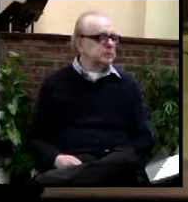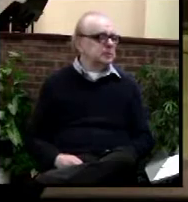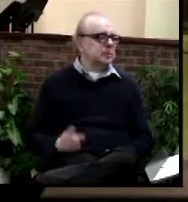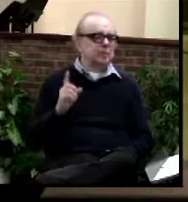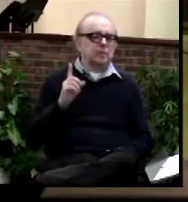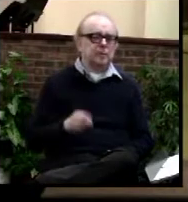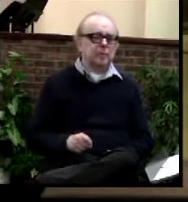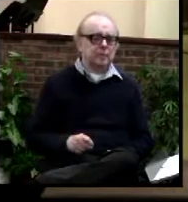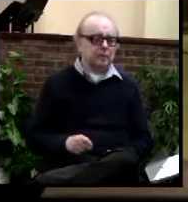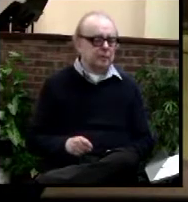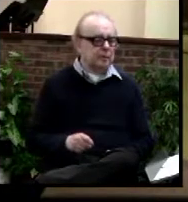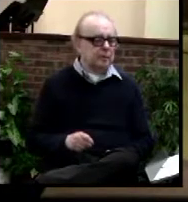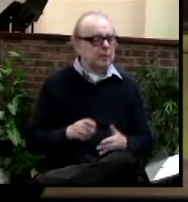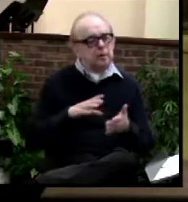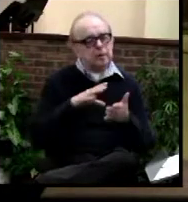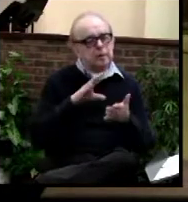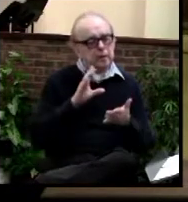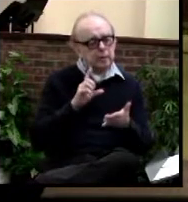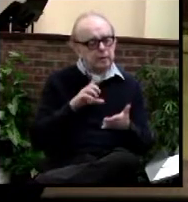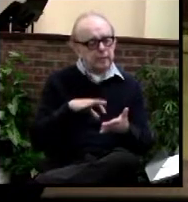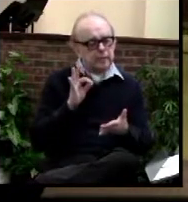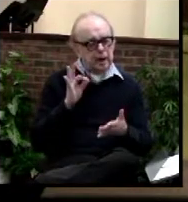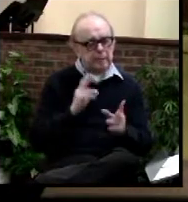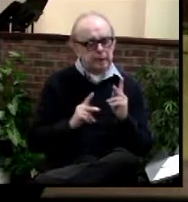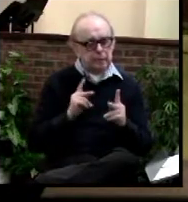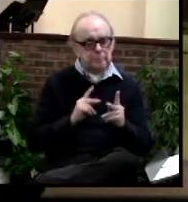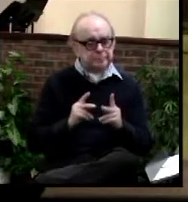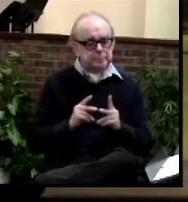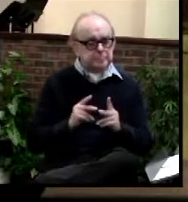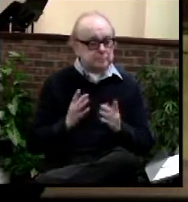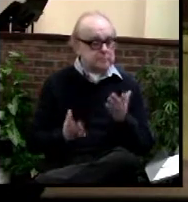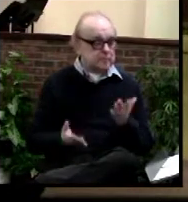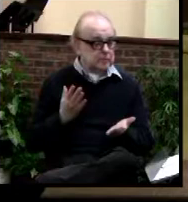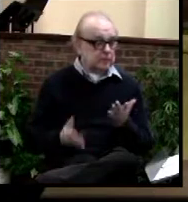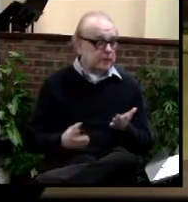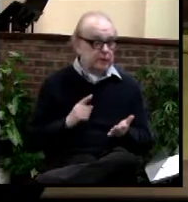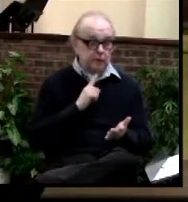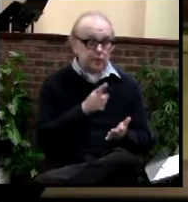to find who these are, because it could be that you're mismatched.